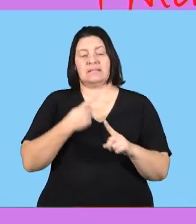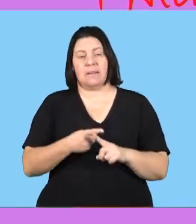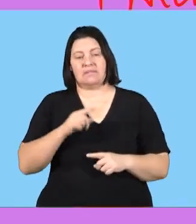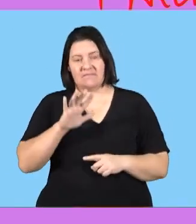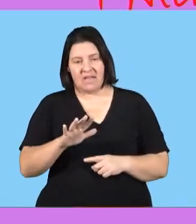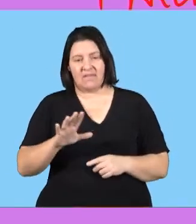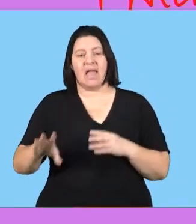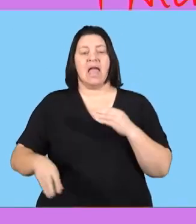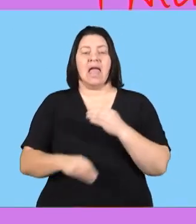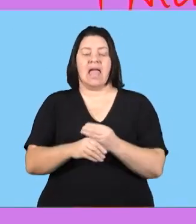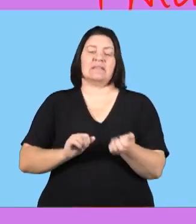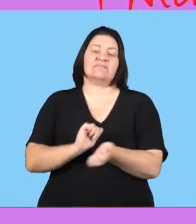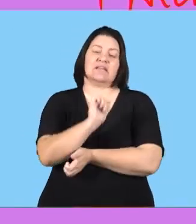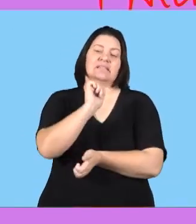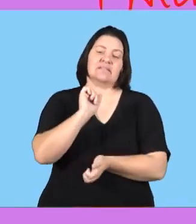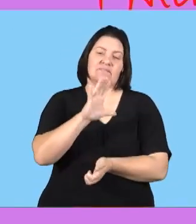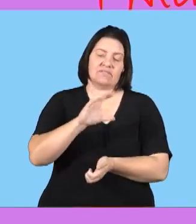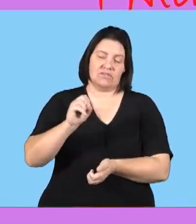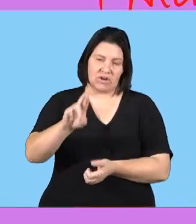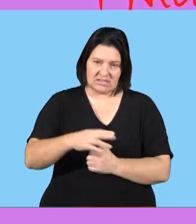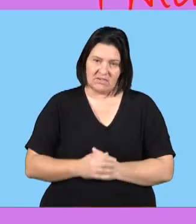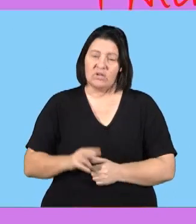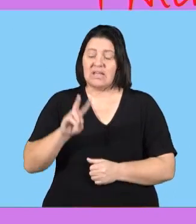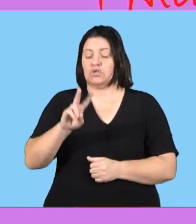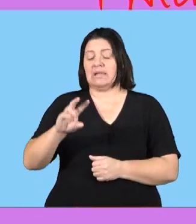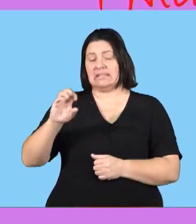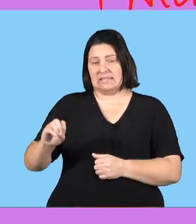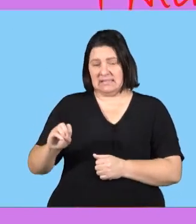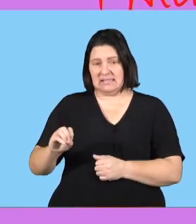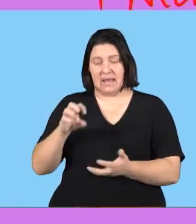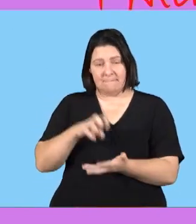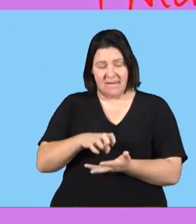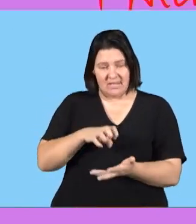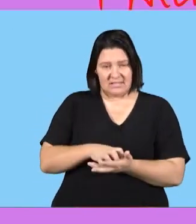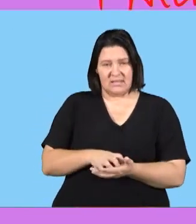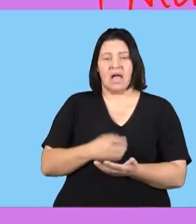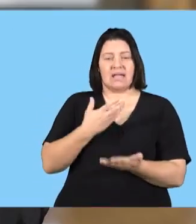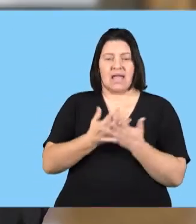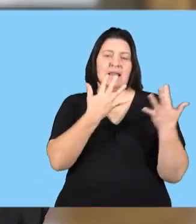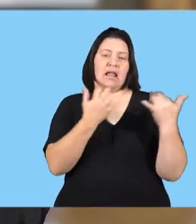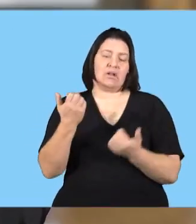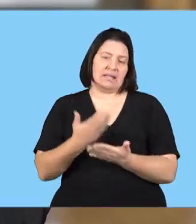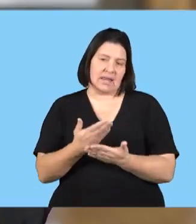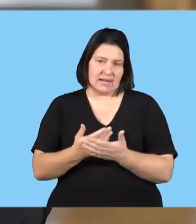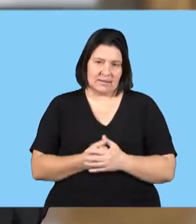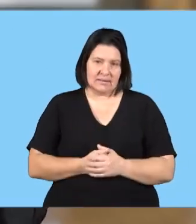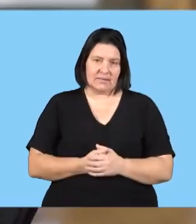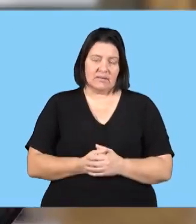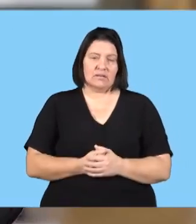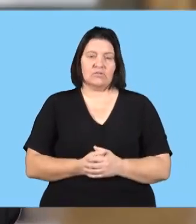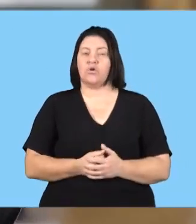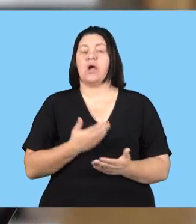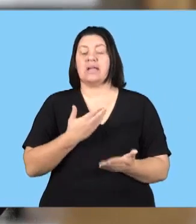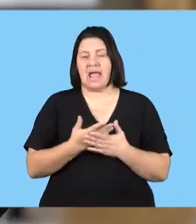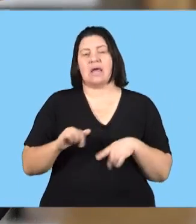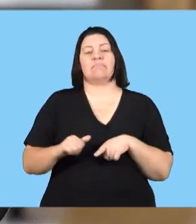by 5 rand, add it to the fixed cost. Even if we can say 20 muffins, I hope you will be able to calculate it. I think